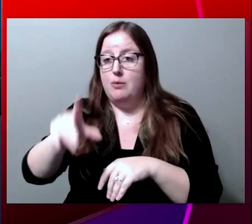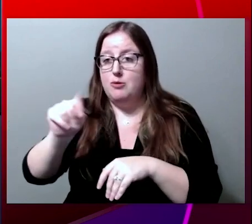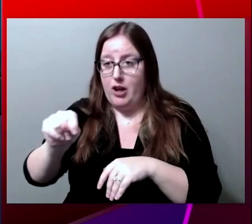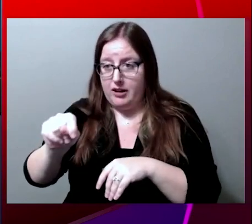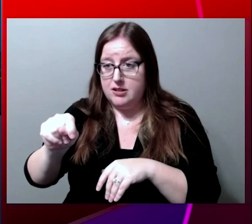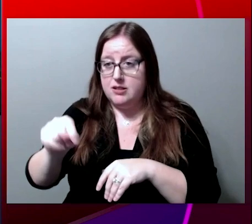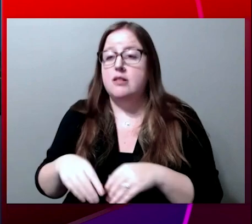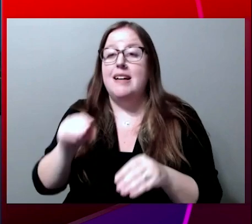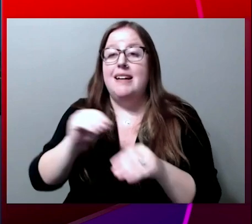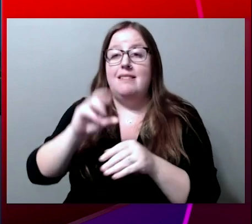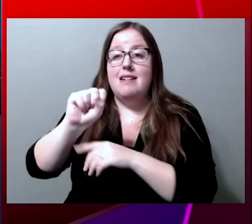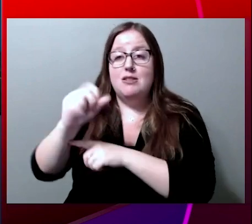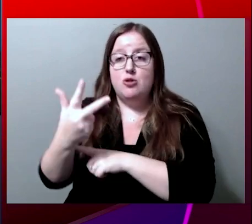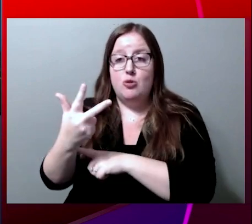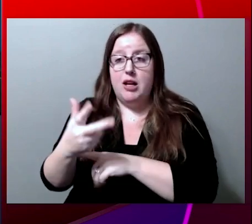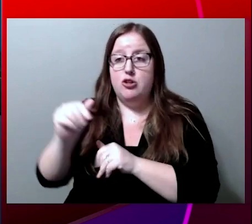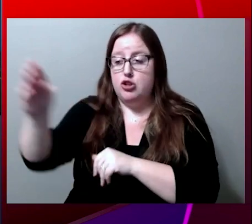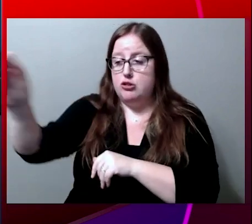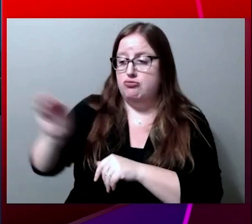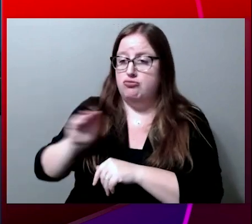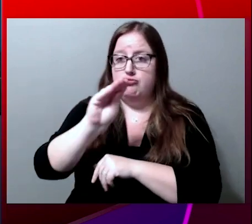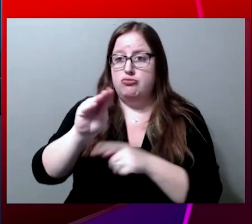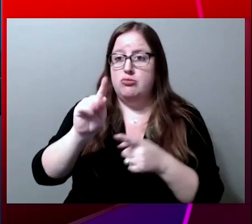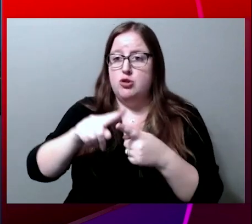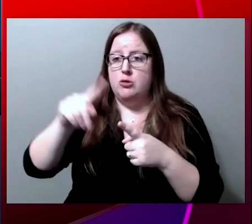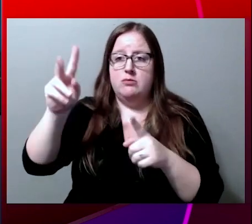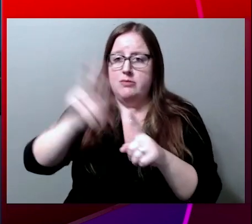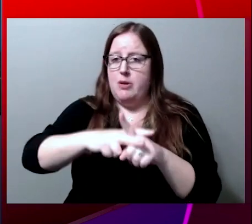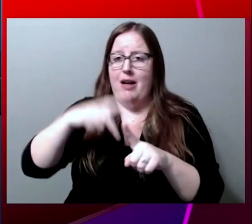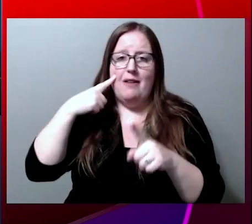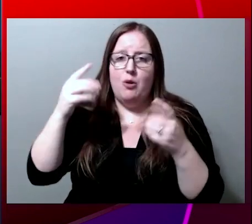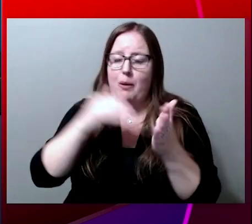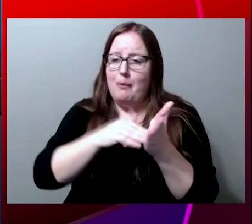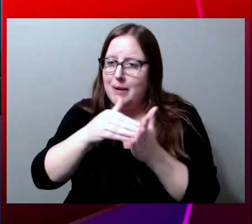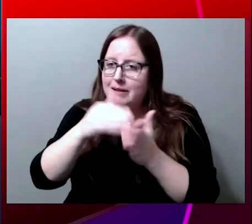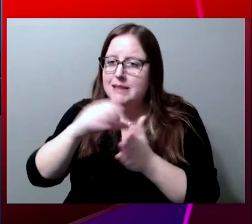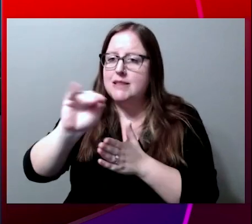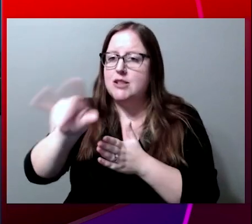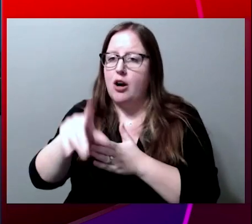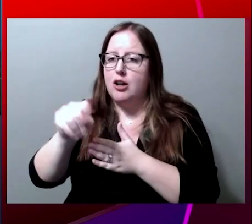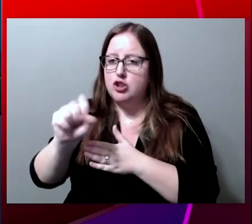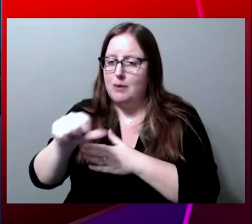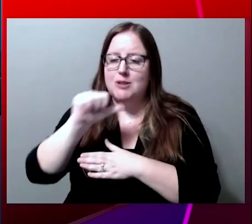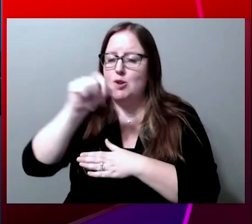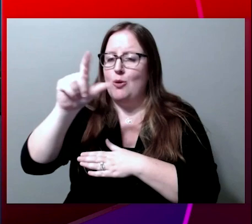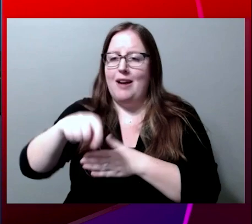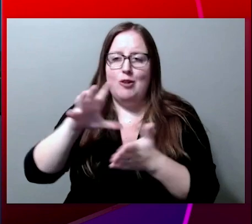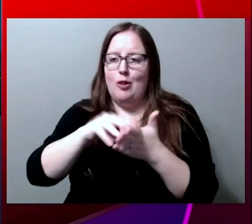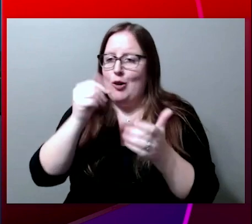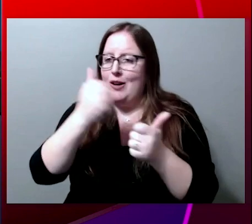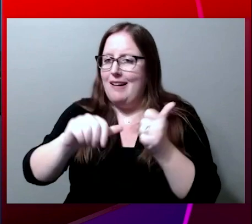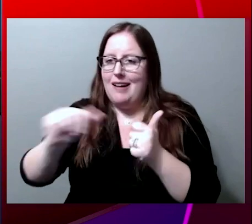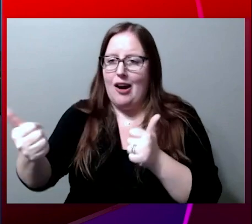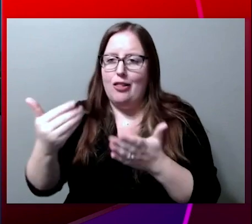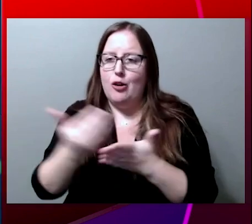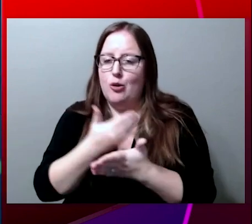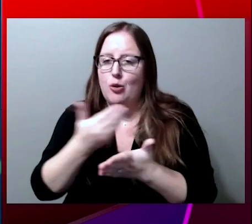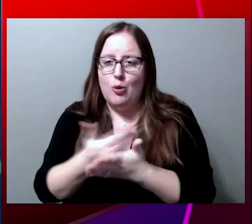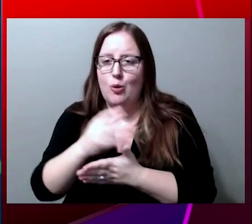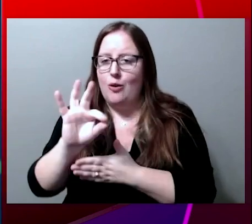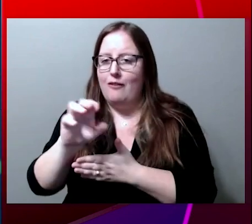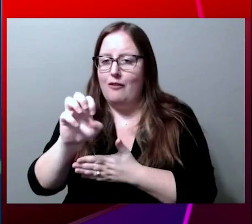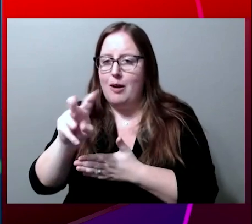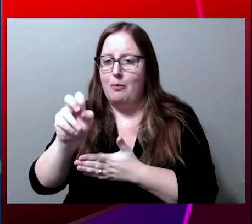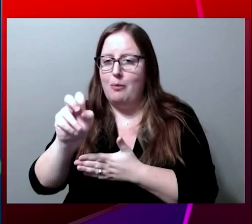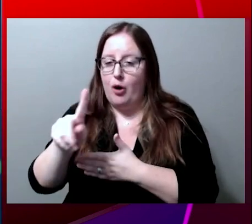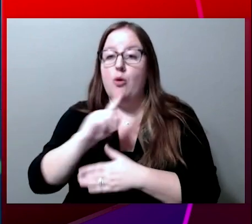in S3, you can just take that and you can apply that to millions of objects without needing to learn any other new frameworks. So this is very helpful. A